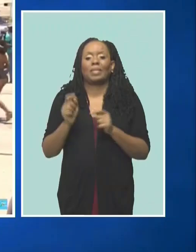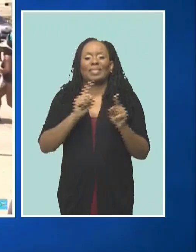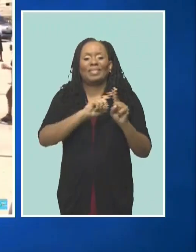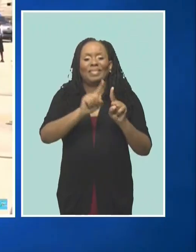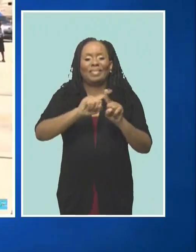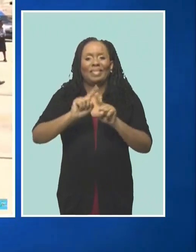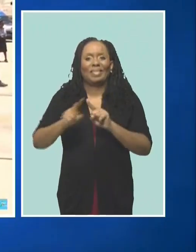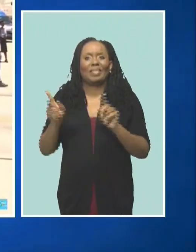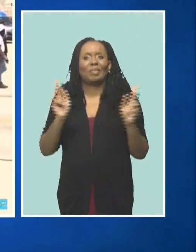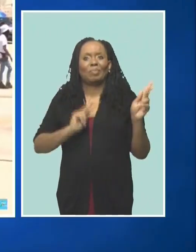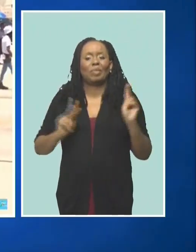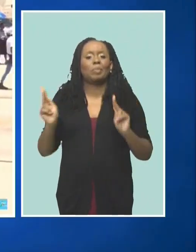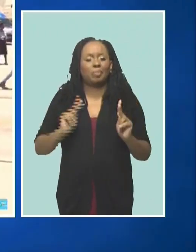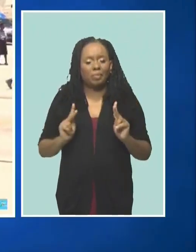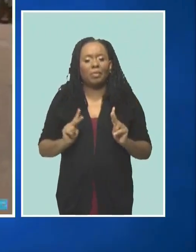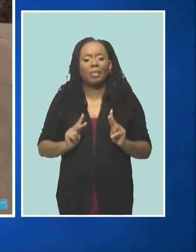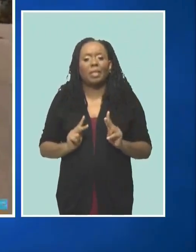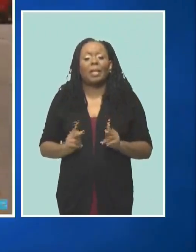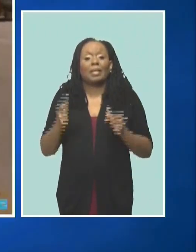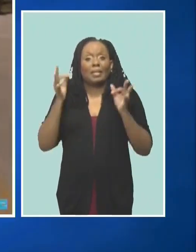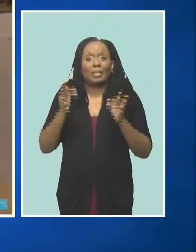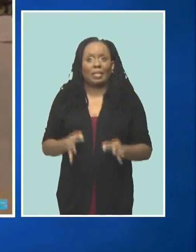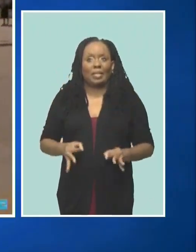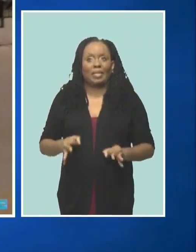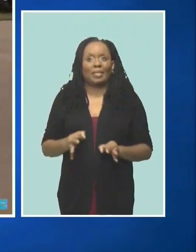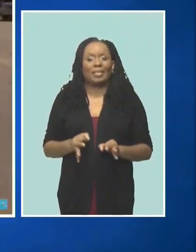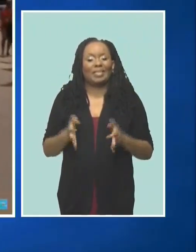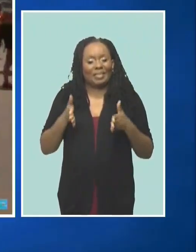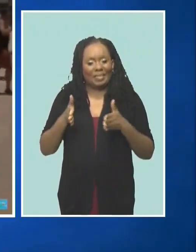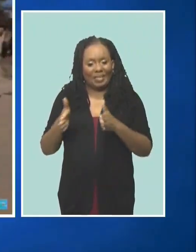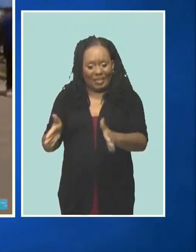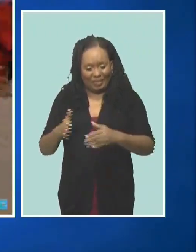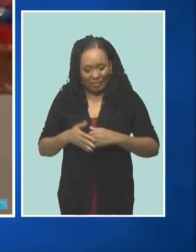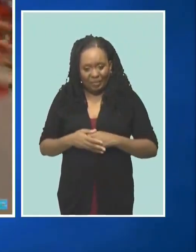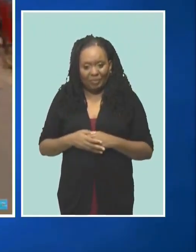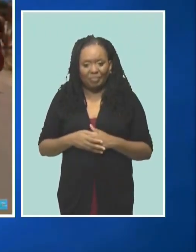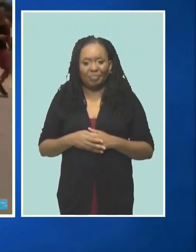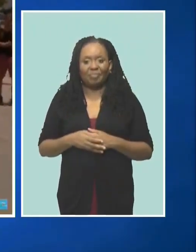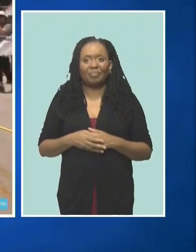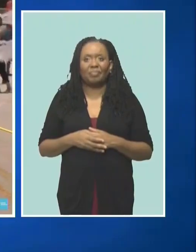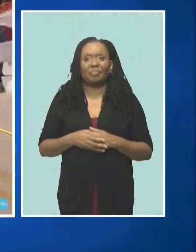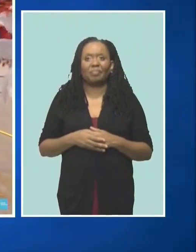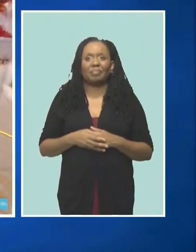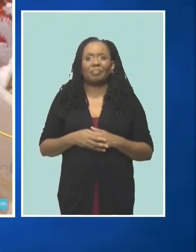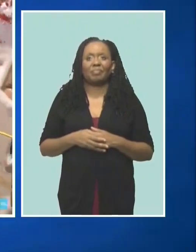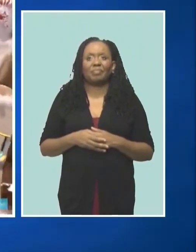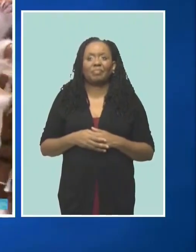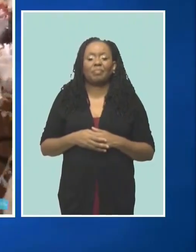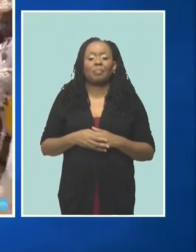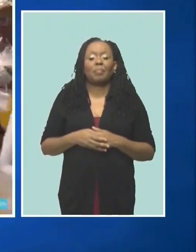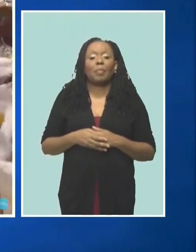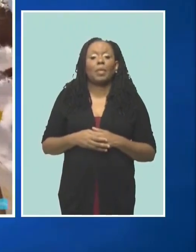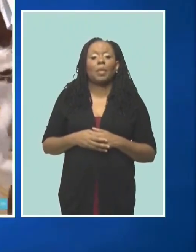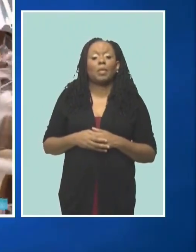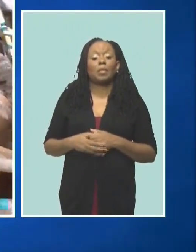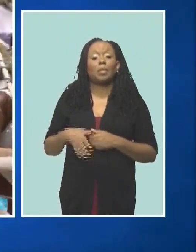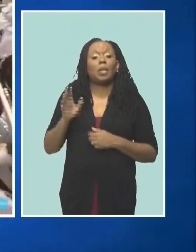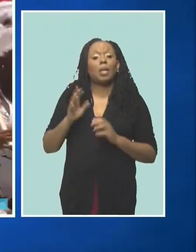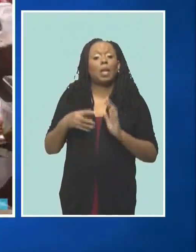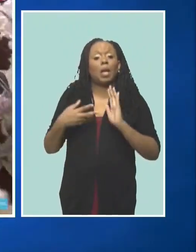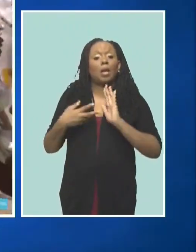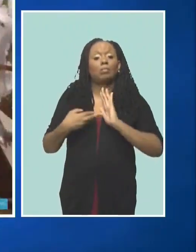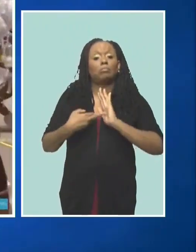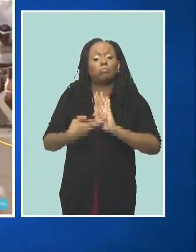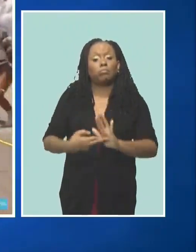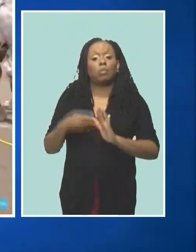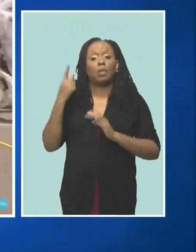this particular route. The Chief Executive Officer of the Barbados Tourism Marketing Incorporated, Andrea Franklin, was among those playing